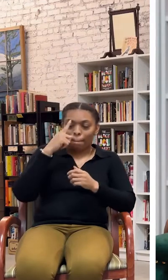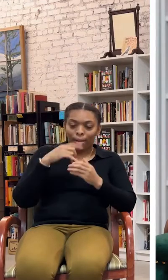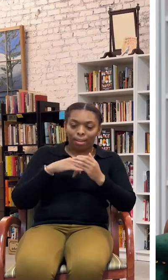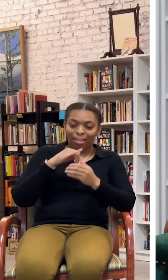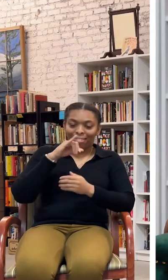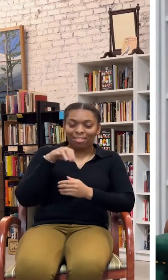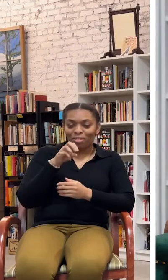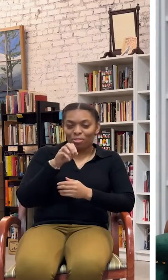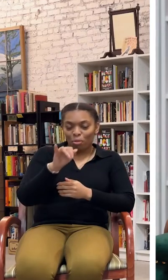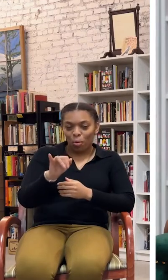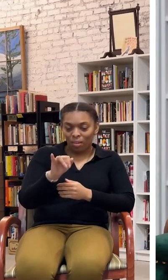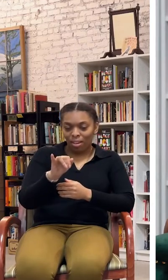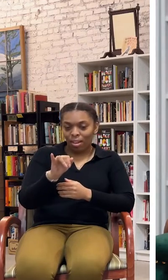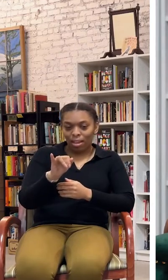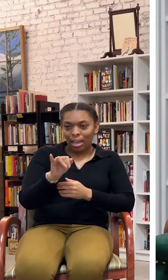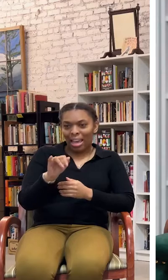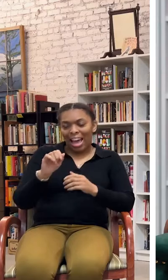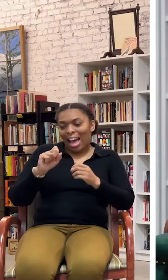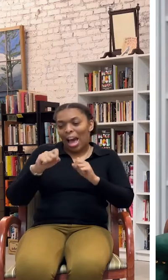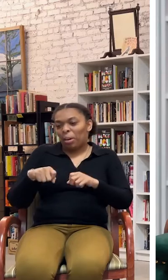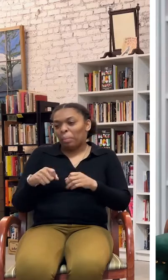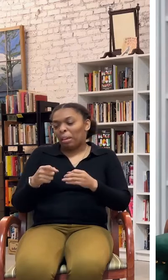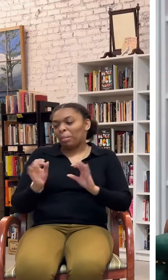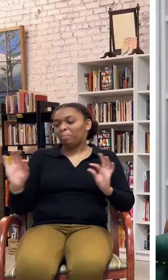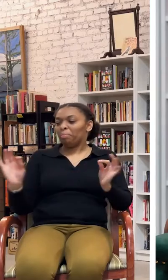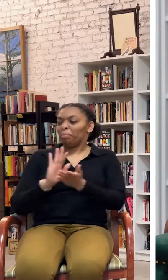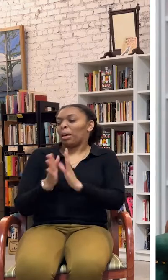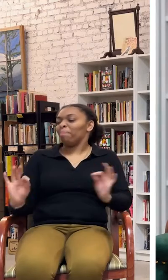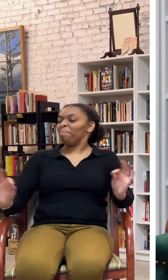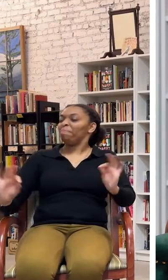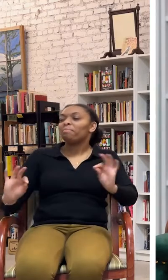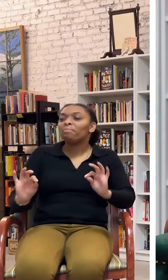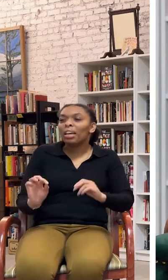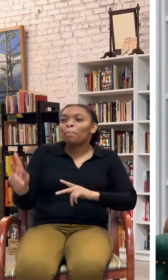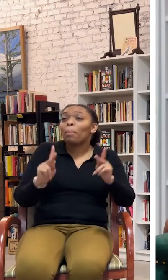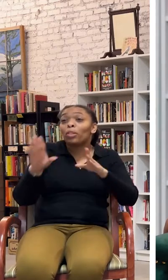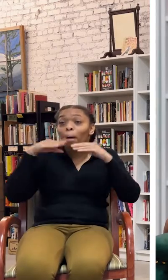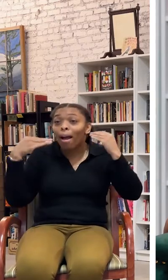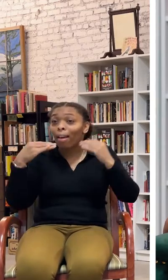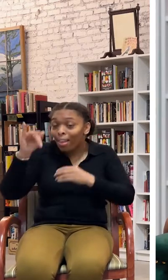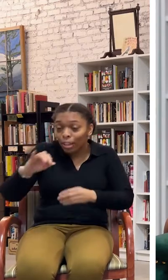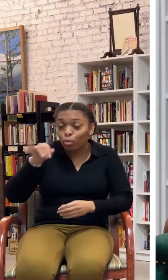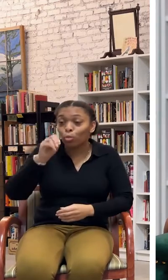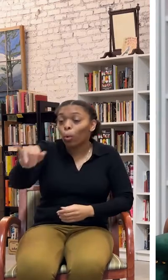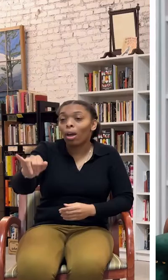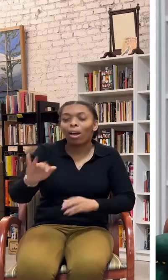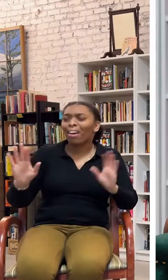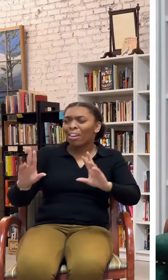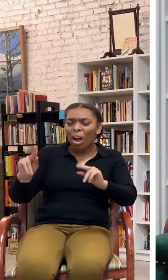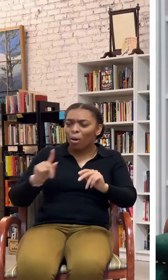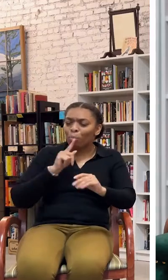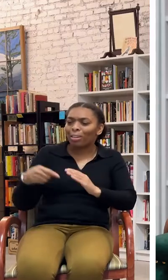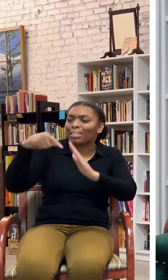zeitgeist, how it becomes watered down. And then it's like, oh, you see everybody smiling, that's joy. And it's so much deeper than